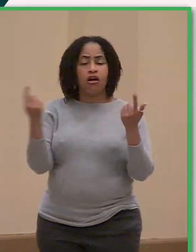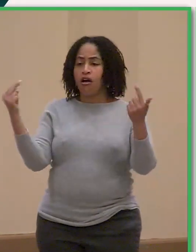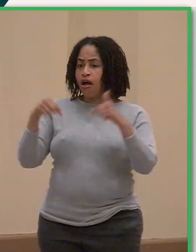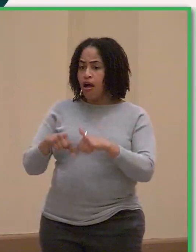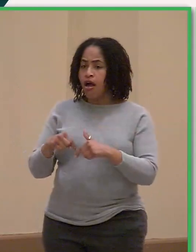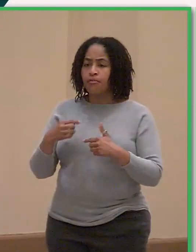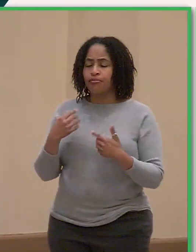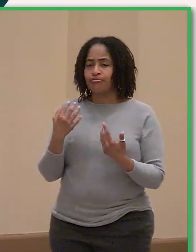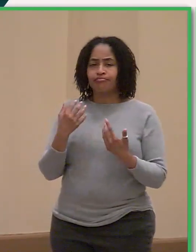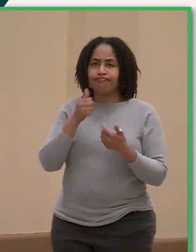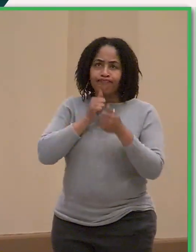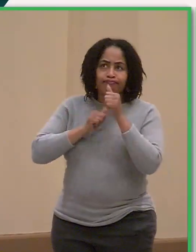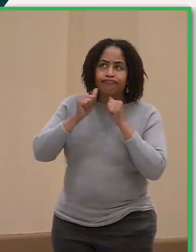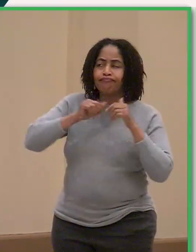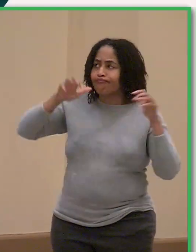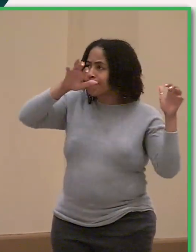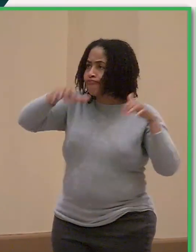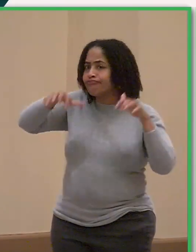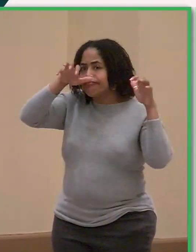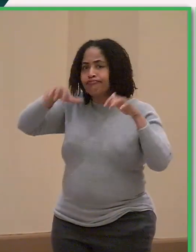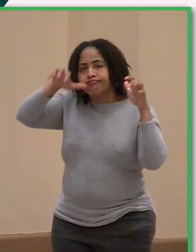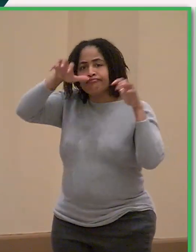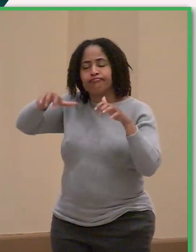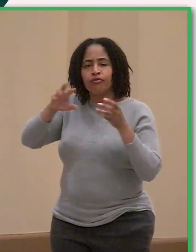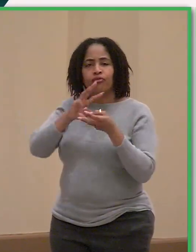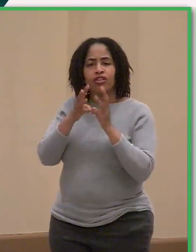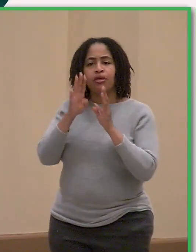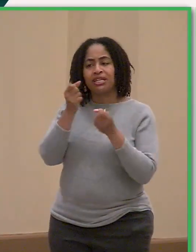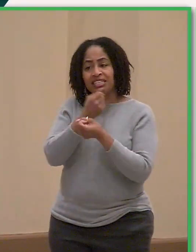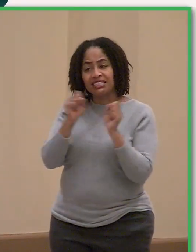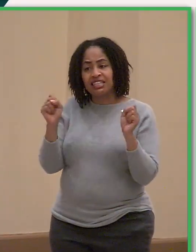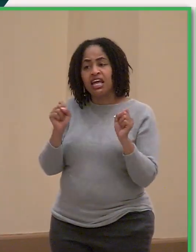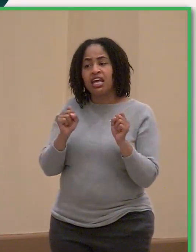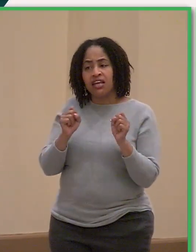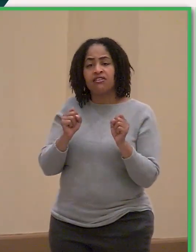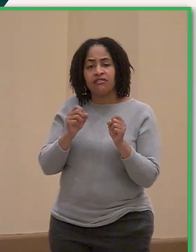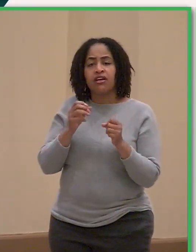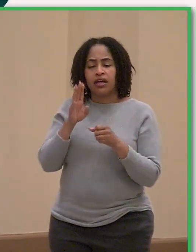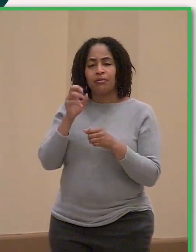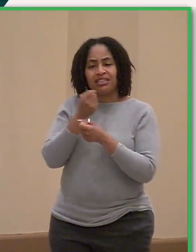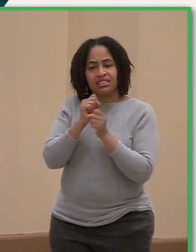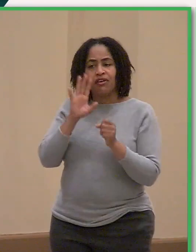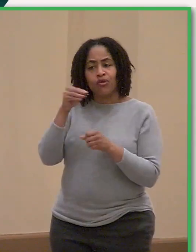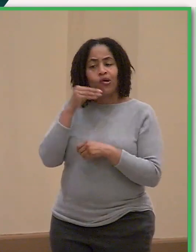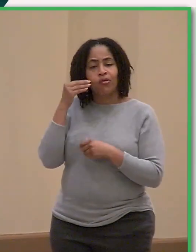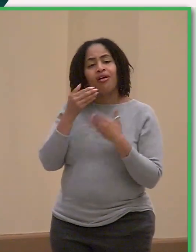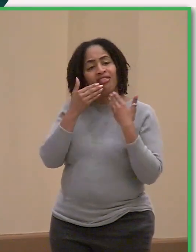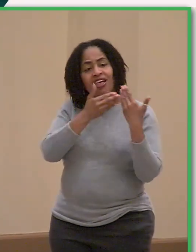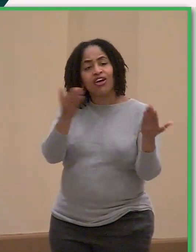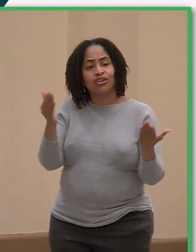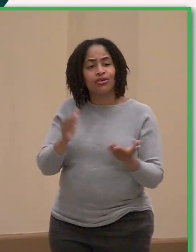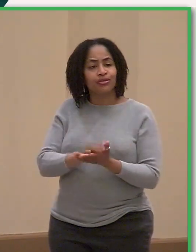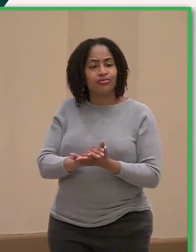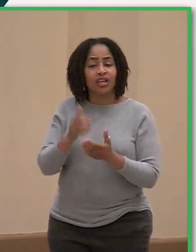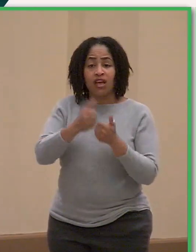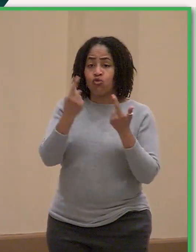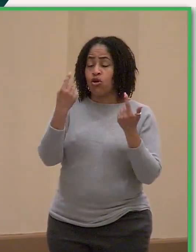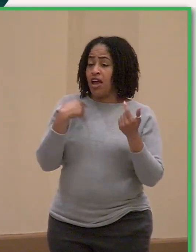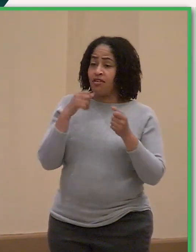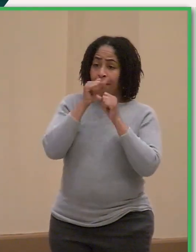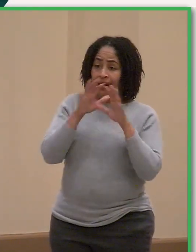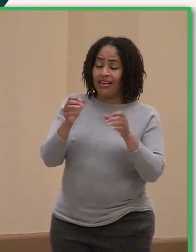and braving the stormy weather, and be safe and be well going home. God All right. bless. Thank you all. All right, everyone have a blessed and